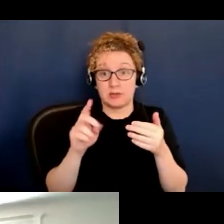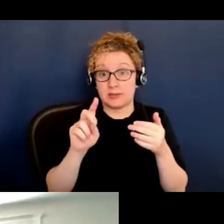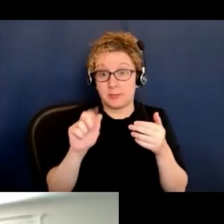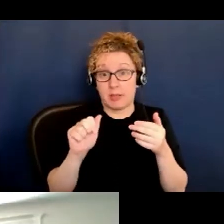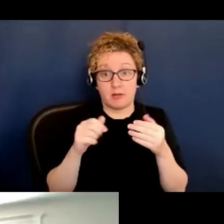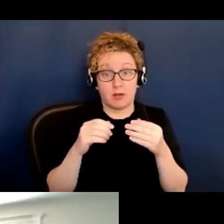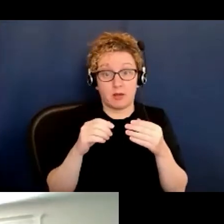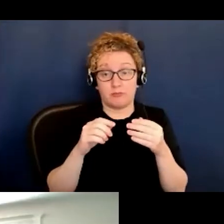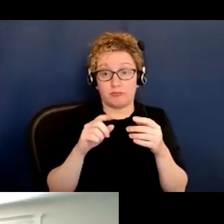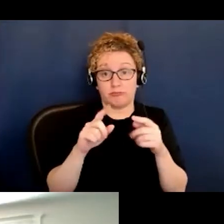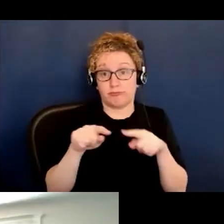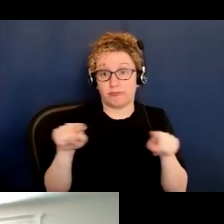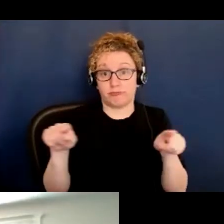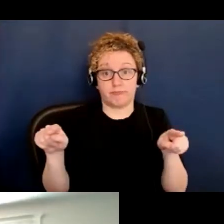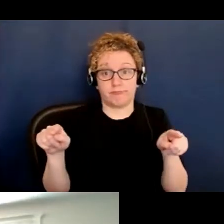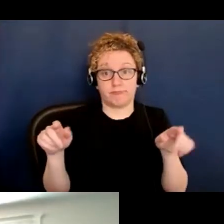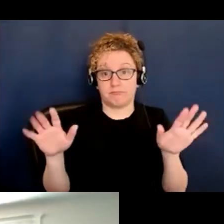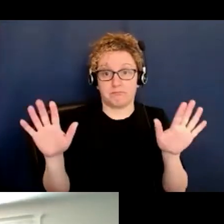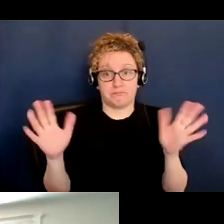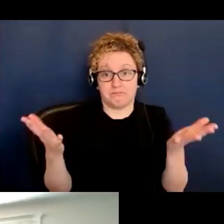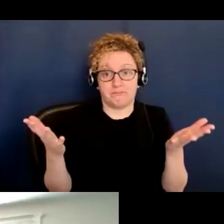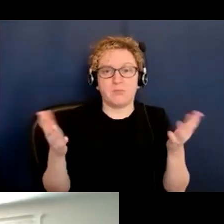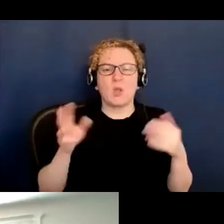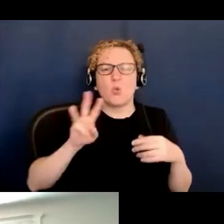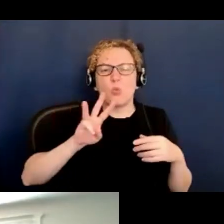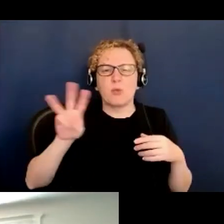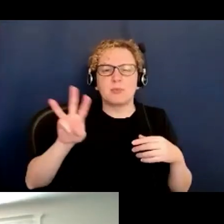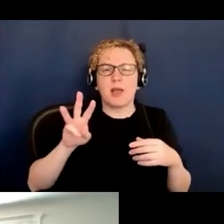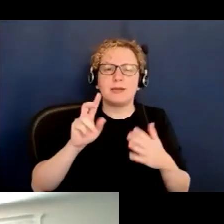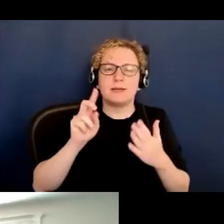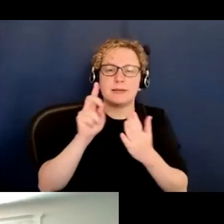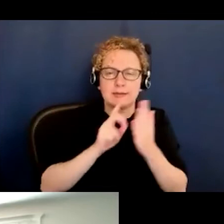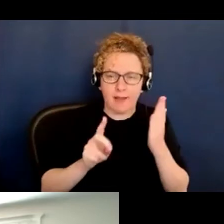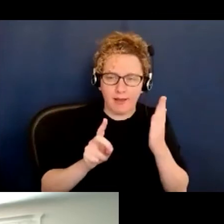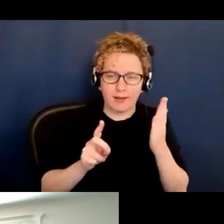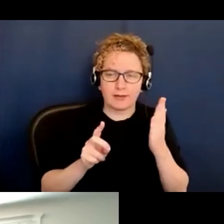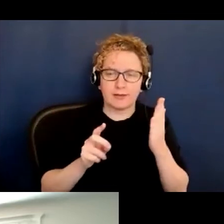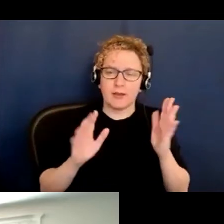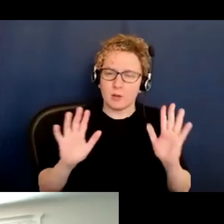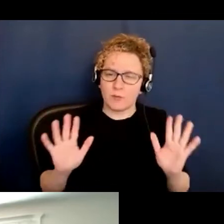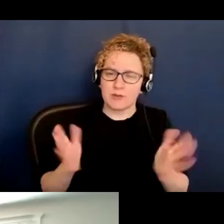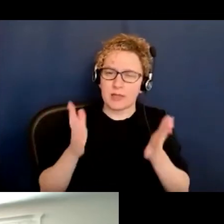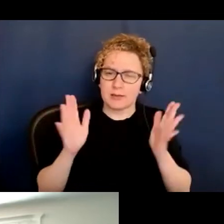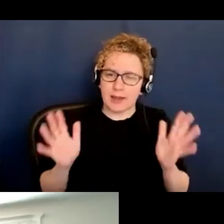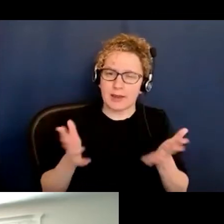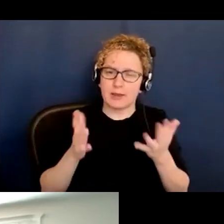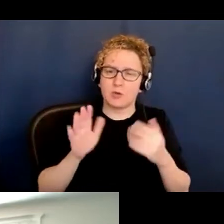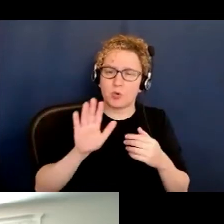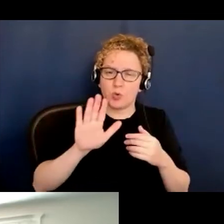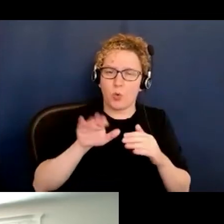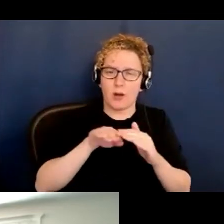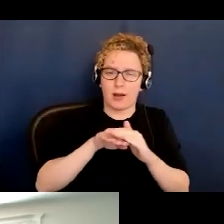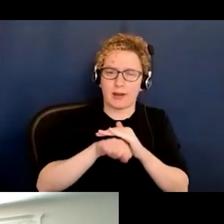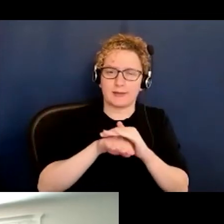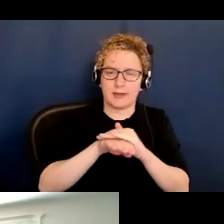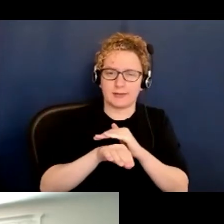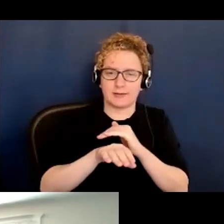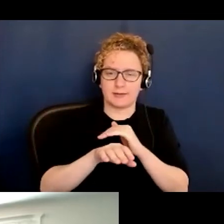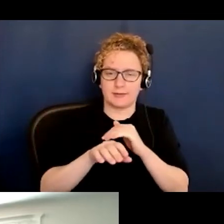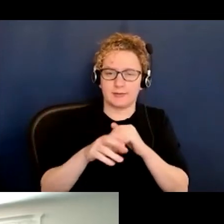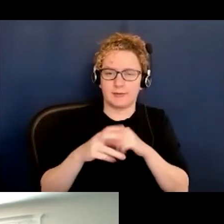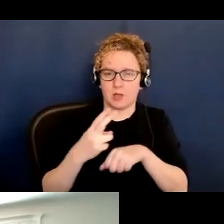be, the website is designed so to facilitate your access and your use of